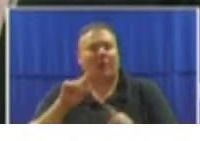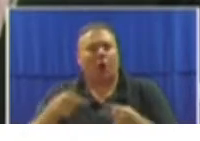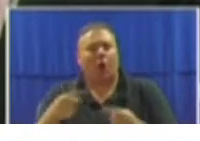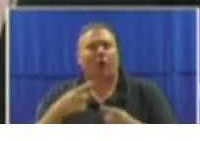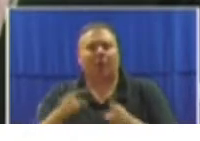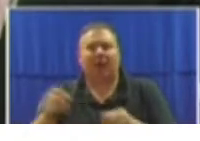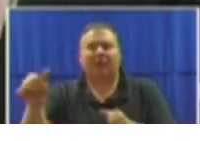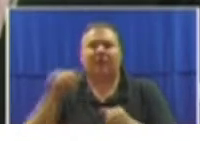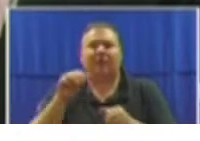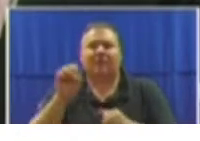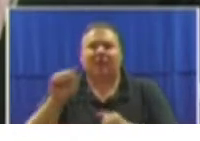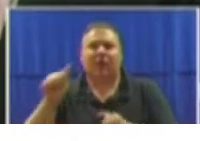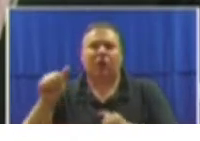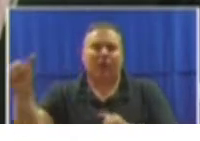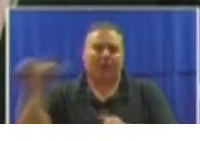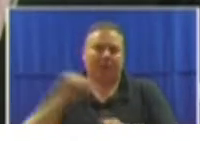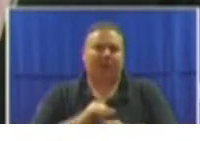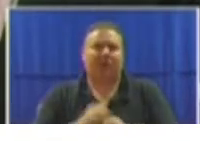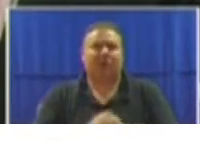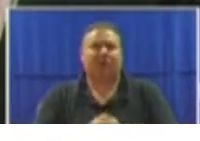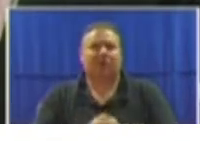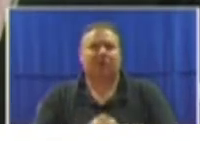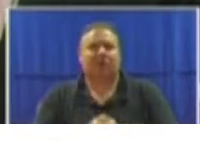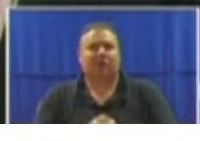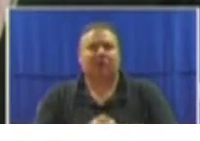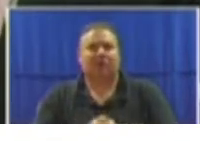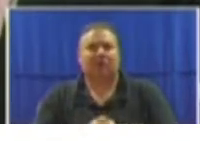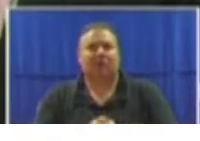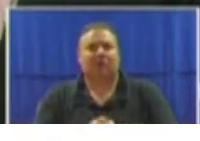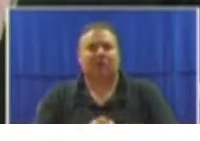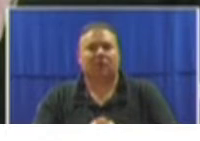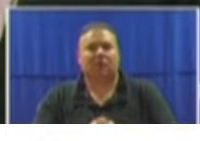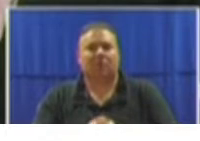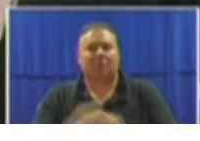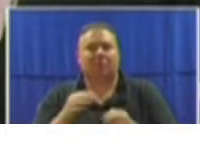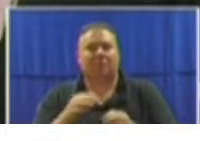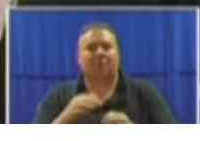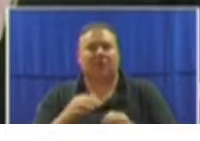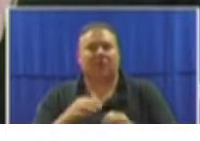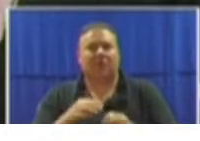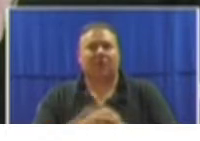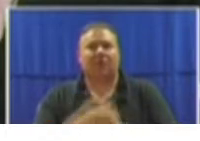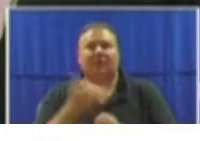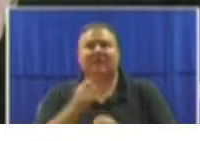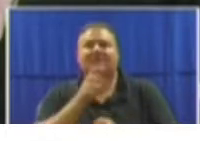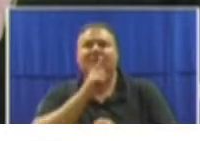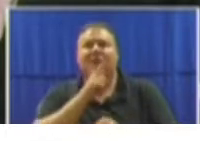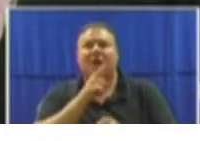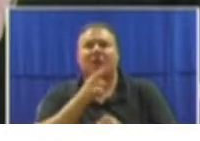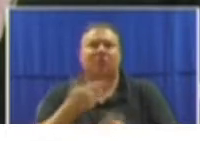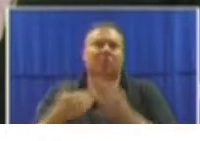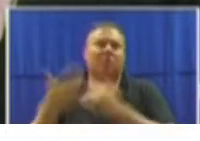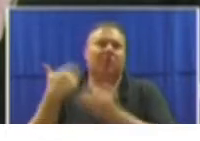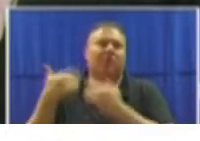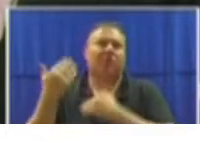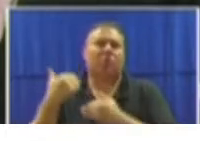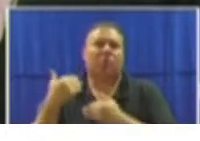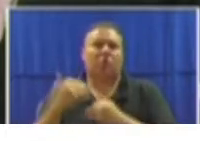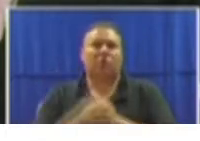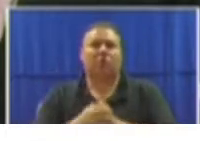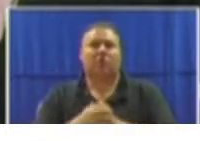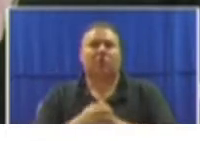during apartheid we got visas on arrival. 60,000 former residents and the children of